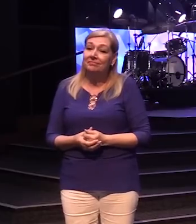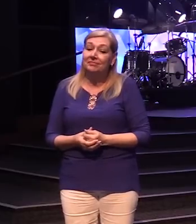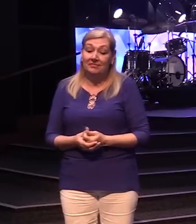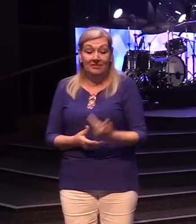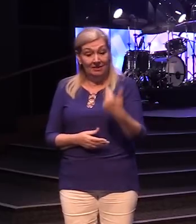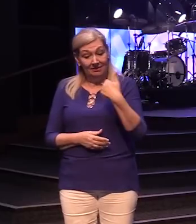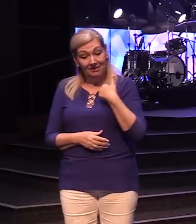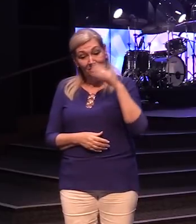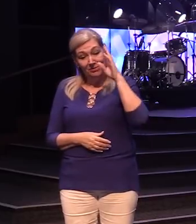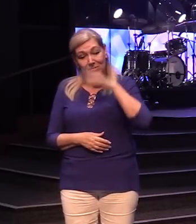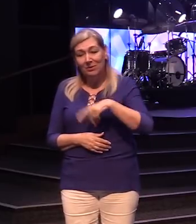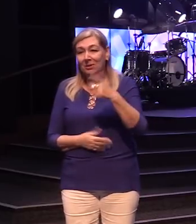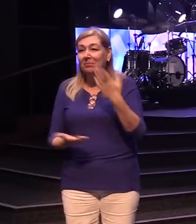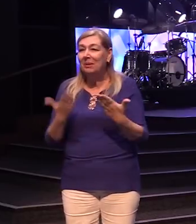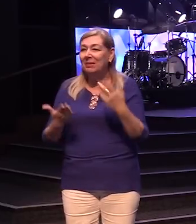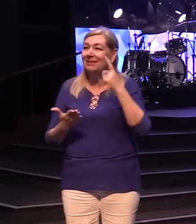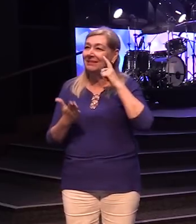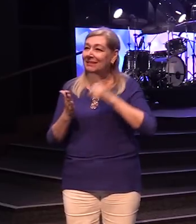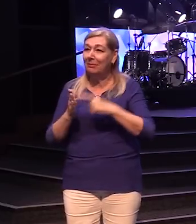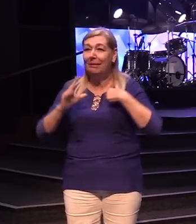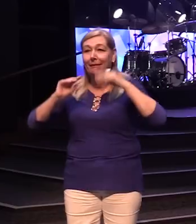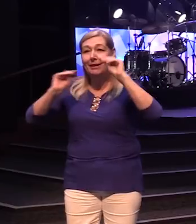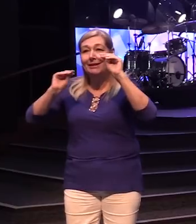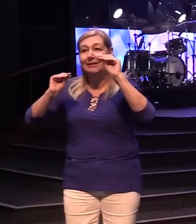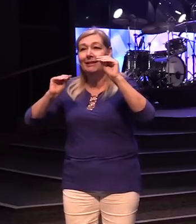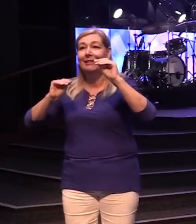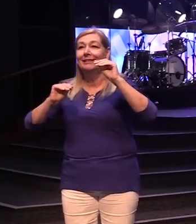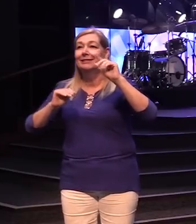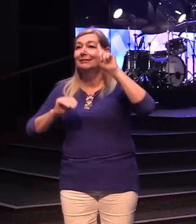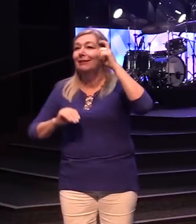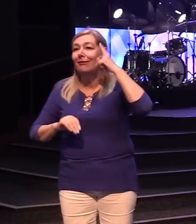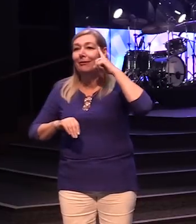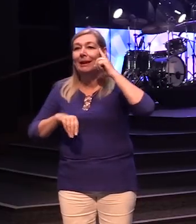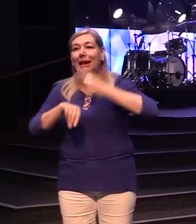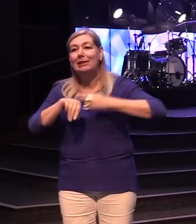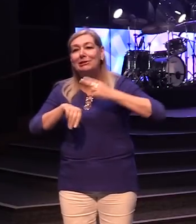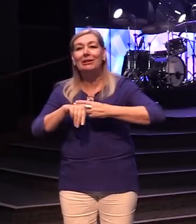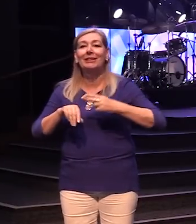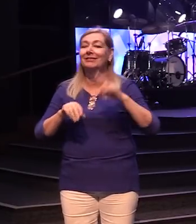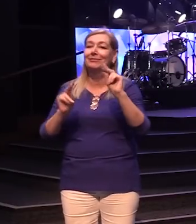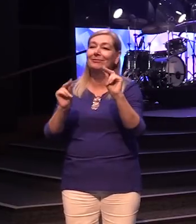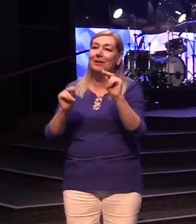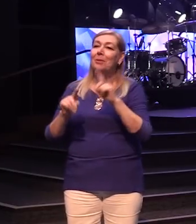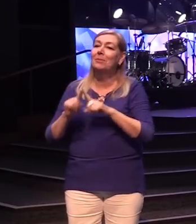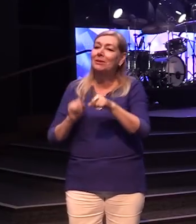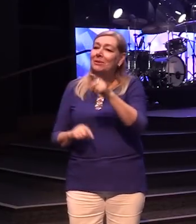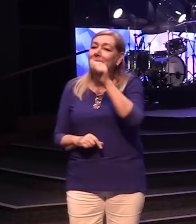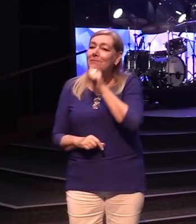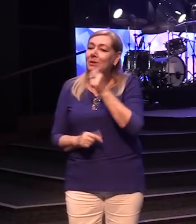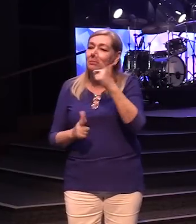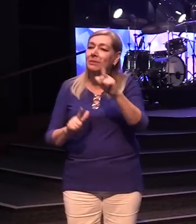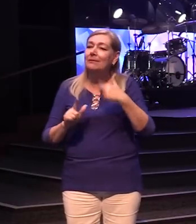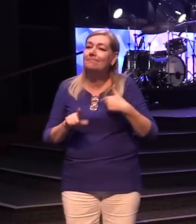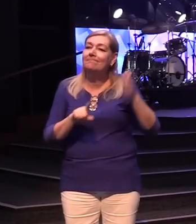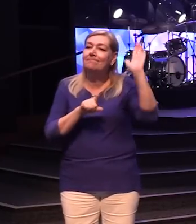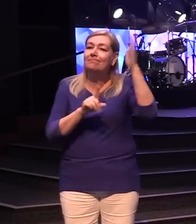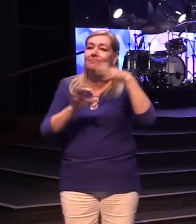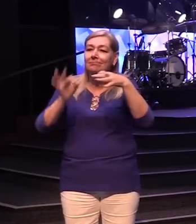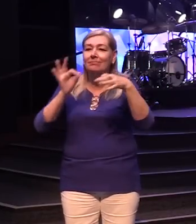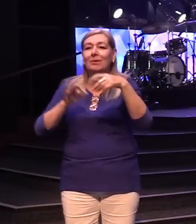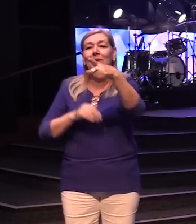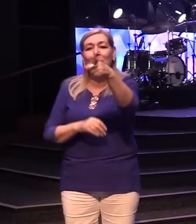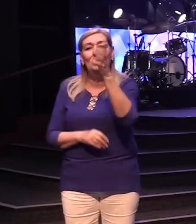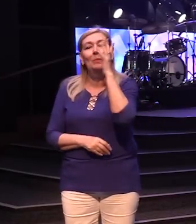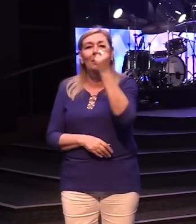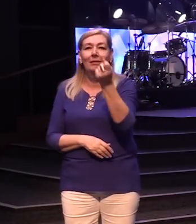I know this may seem like a little bit of a civics lesson, what I'm going to do now, but if you'll be patient with it and wait, I think I can